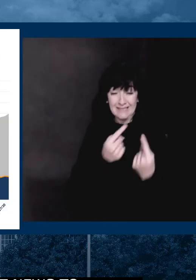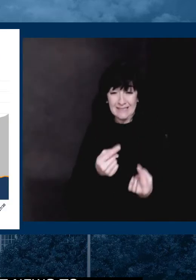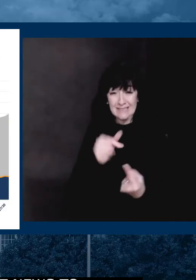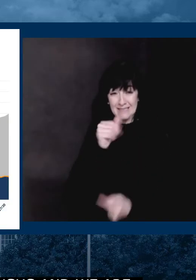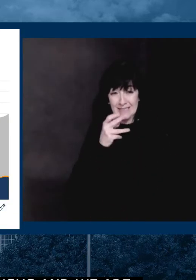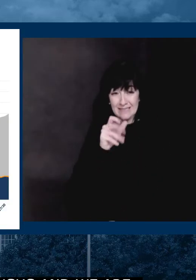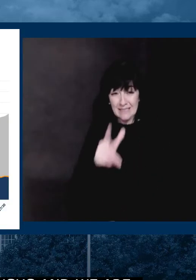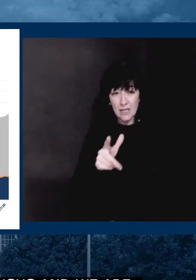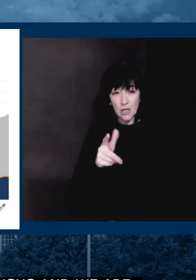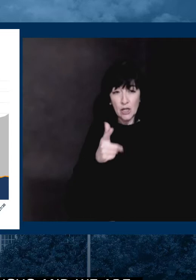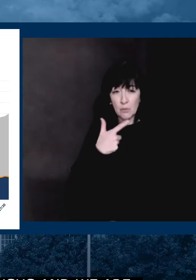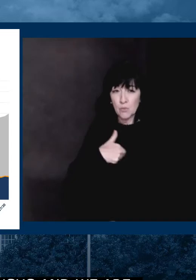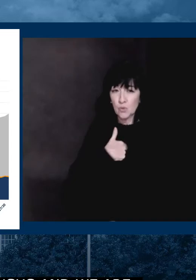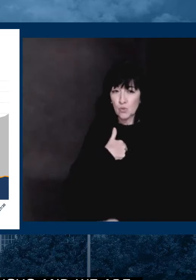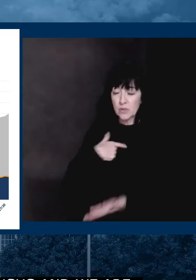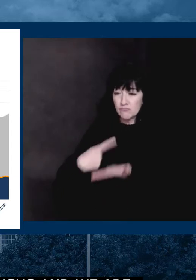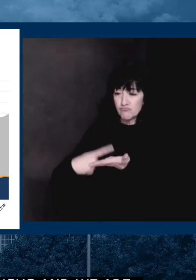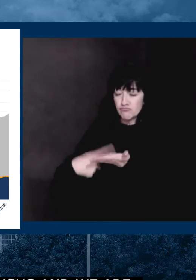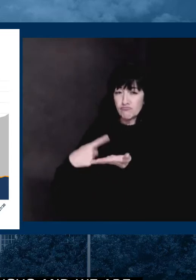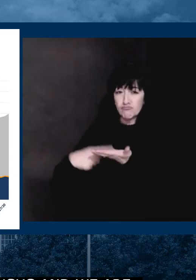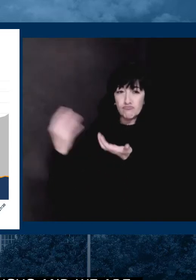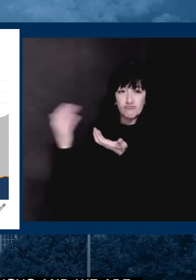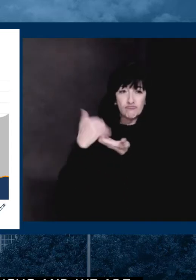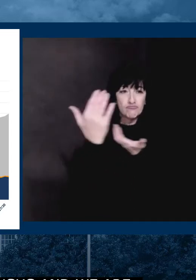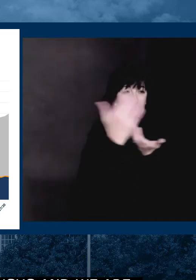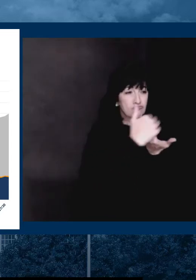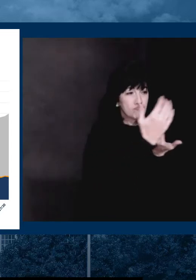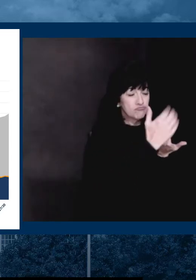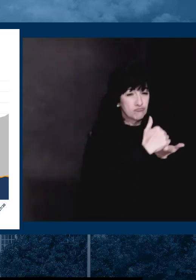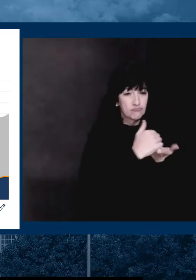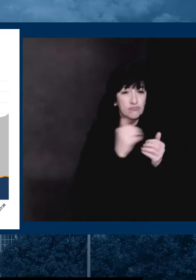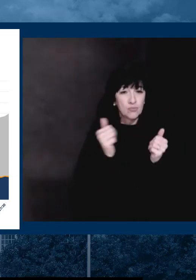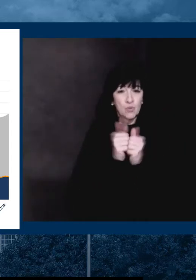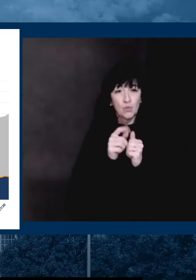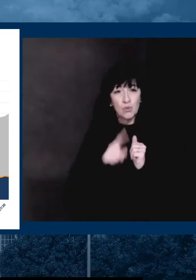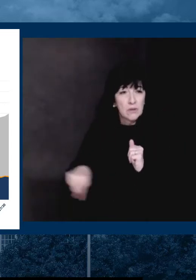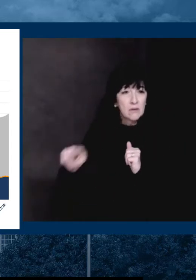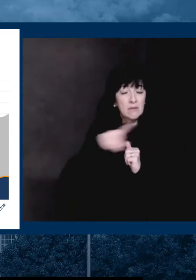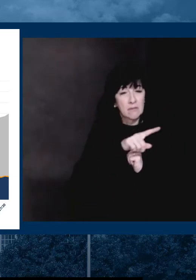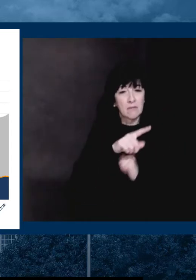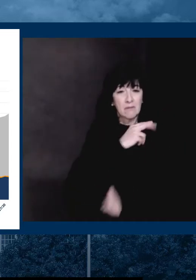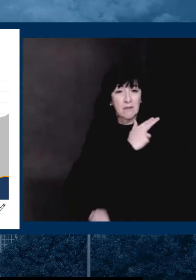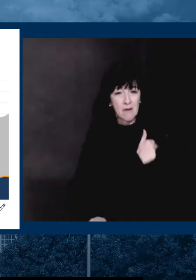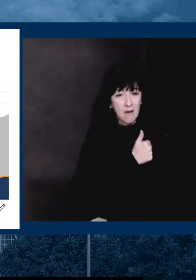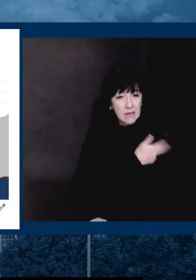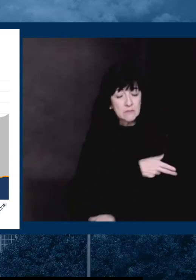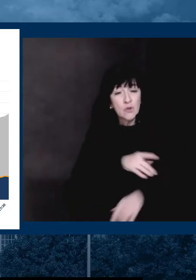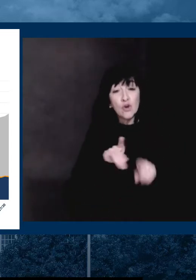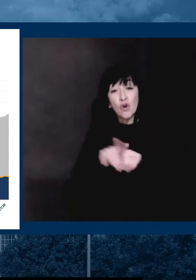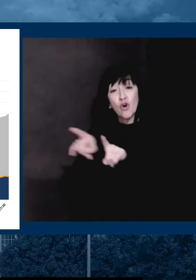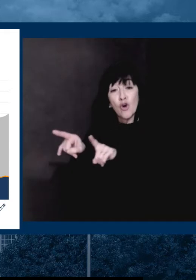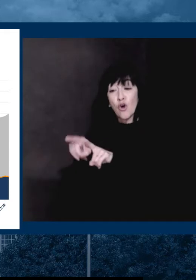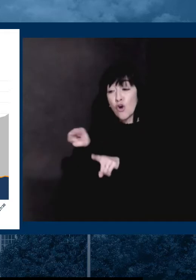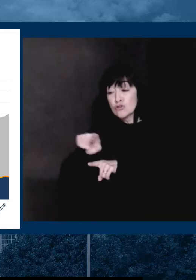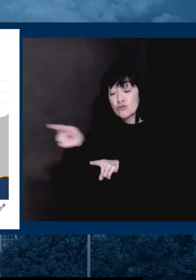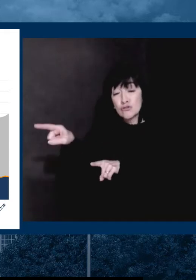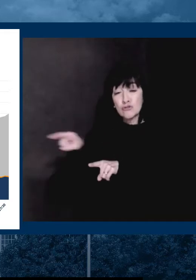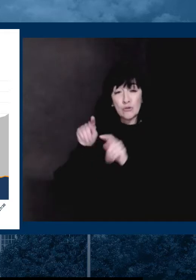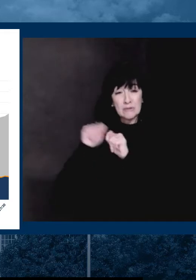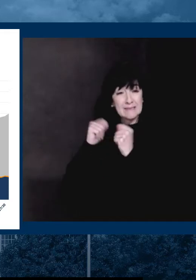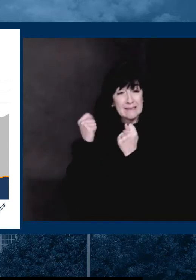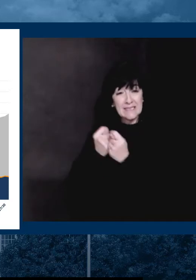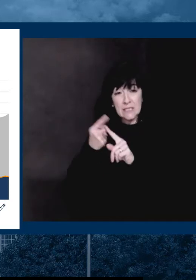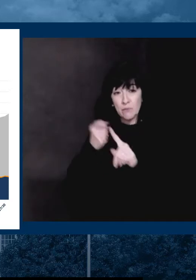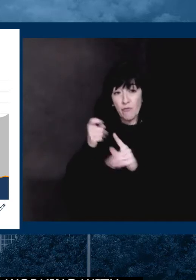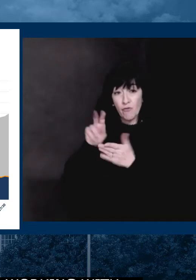the hospital partners across the state, as well as a team of research specialists from University of Delaware that have been nothing but a great